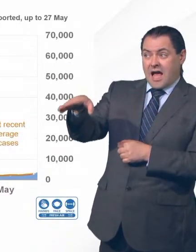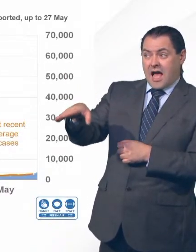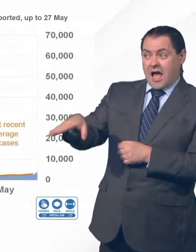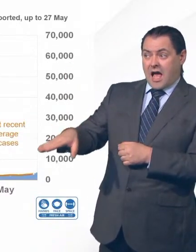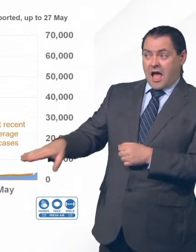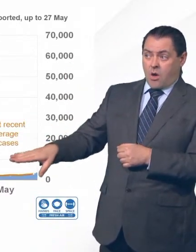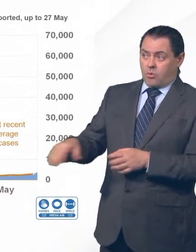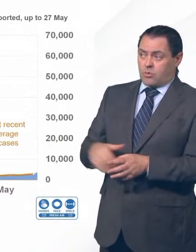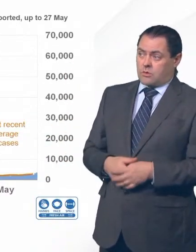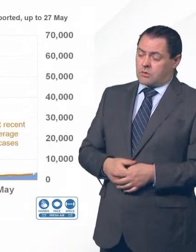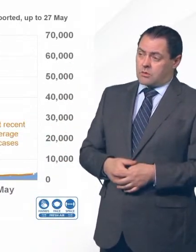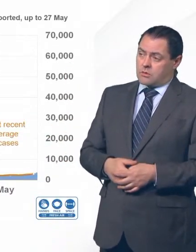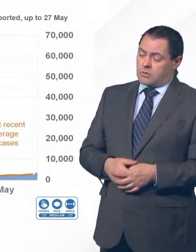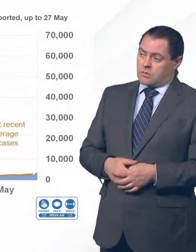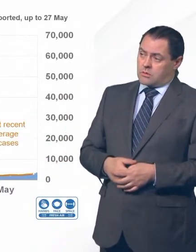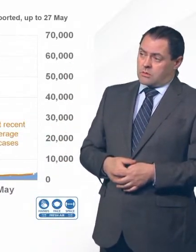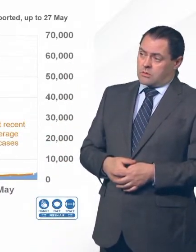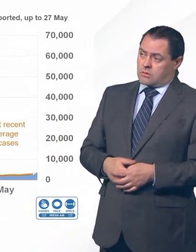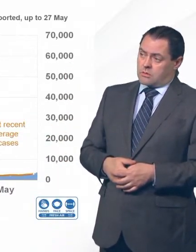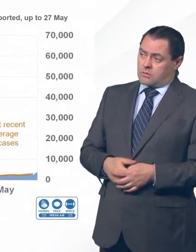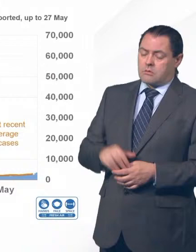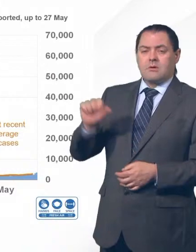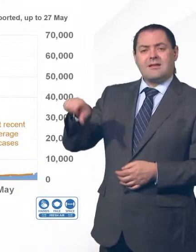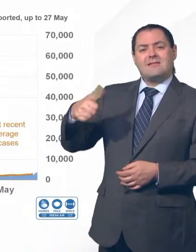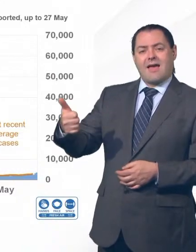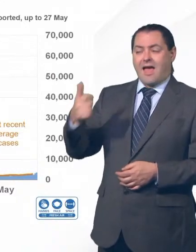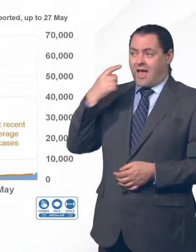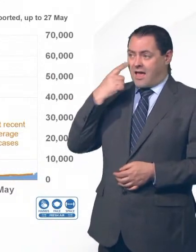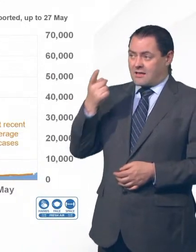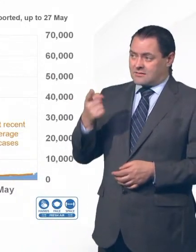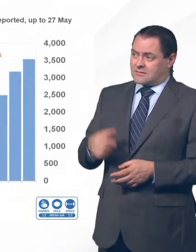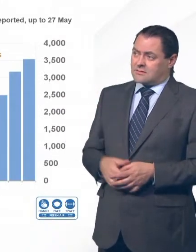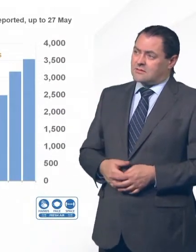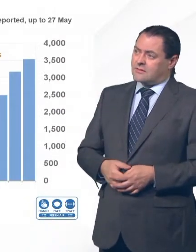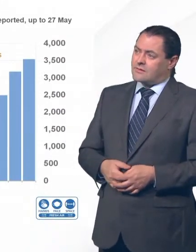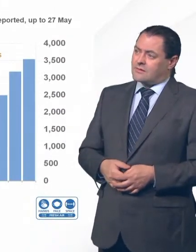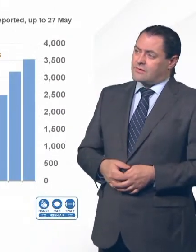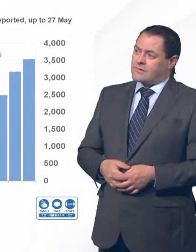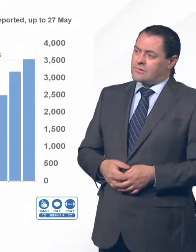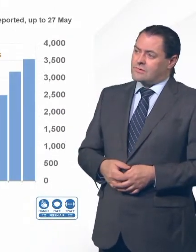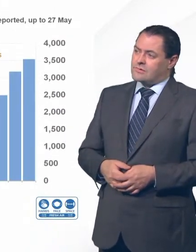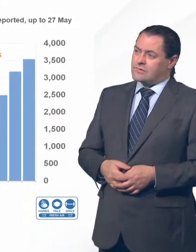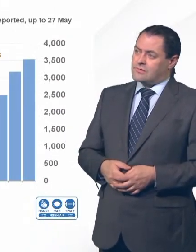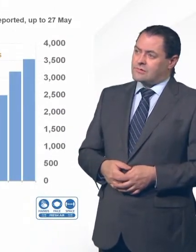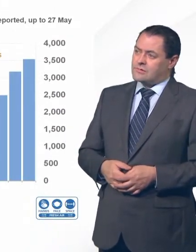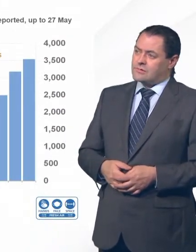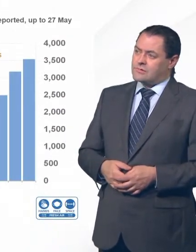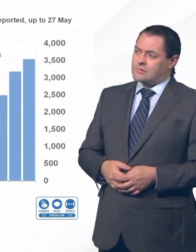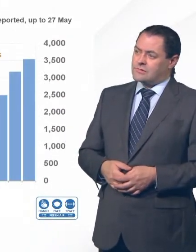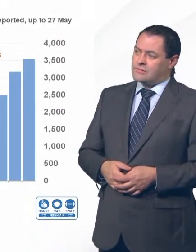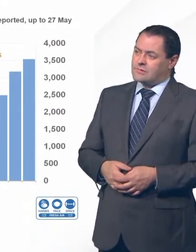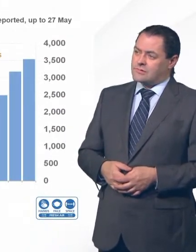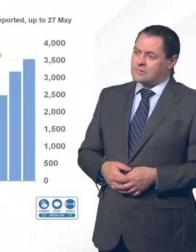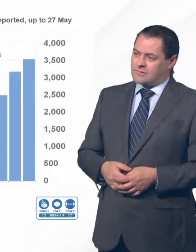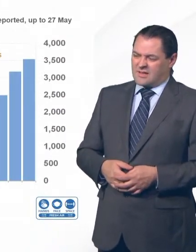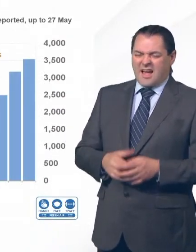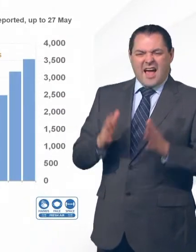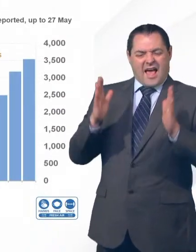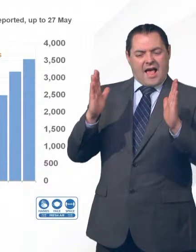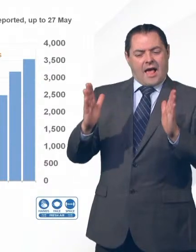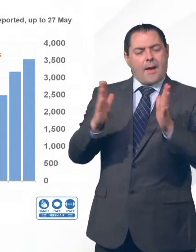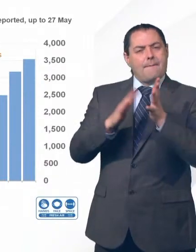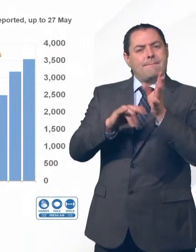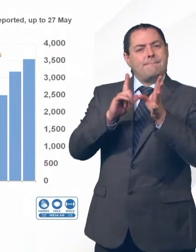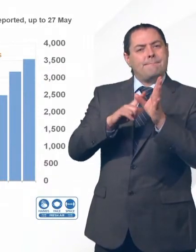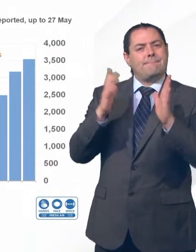towards May. If I could have the next slide, please. But if we just look at the end of that tail end of the